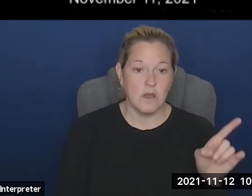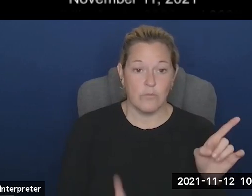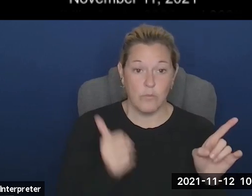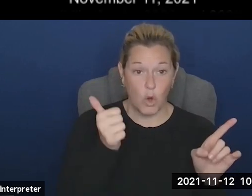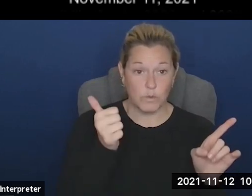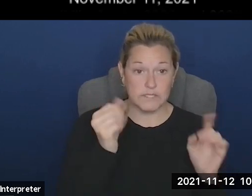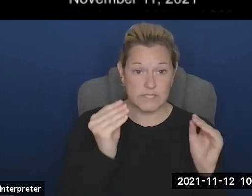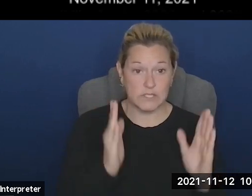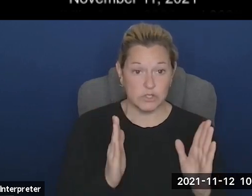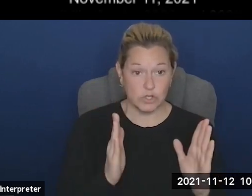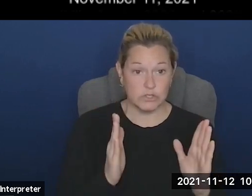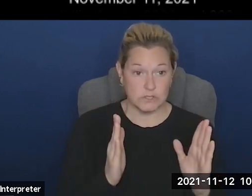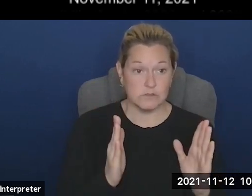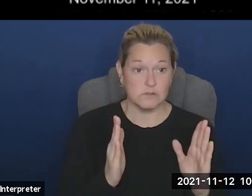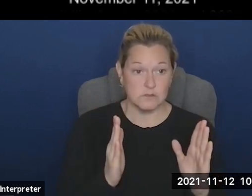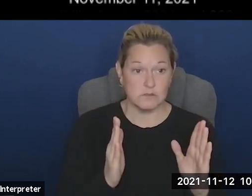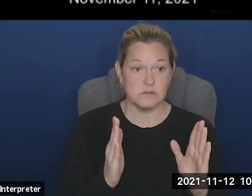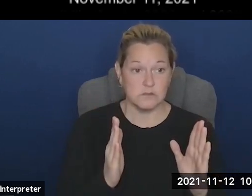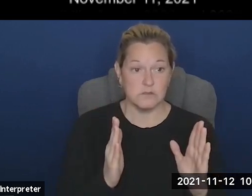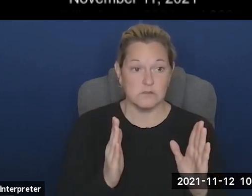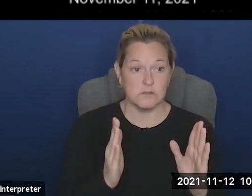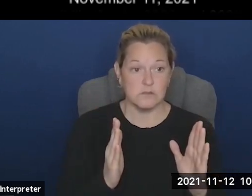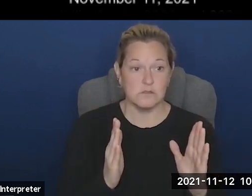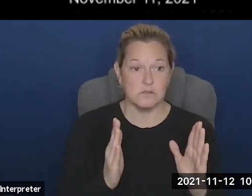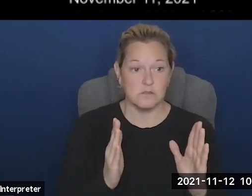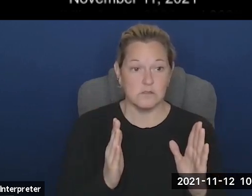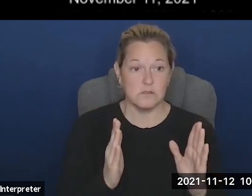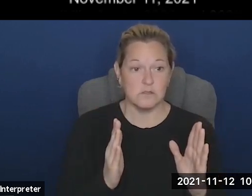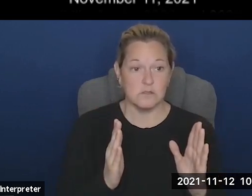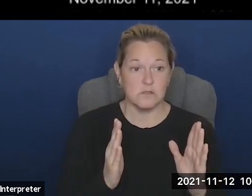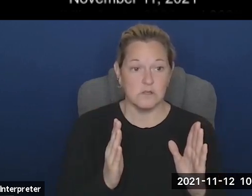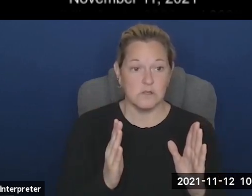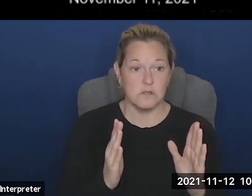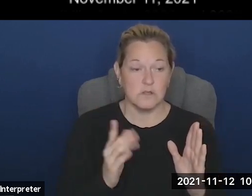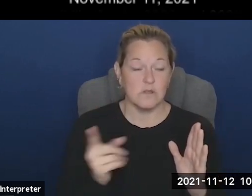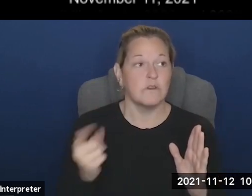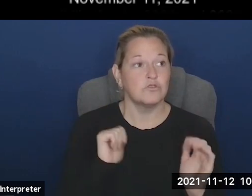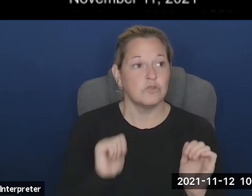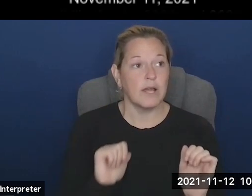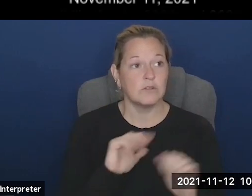instructors are centering and kind of they're taking as normative what